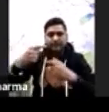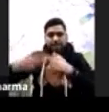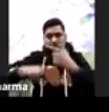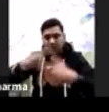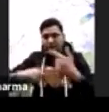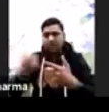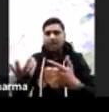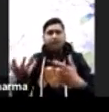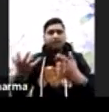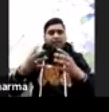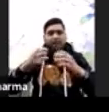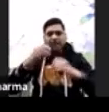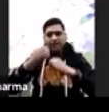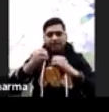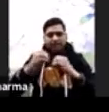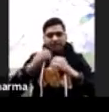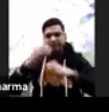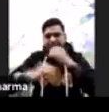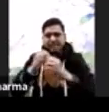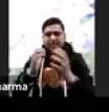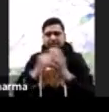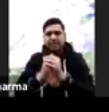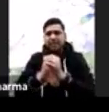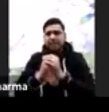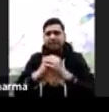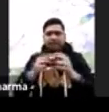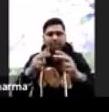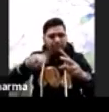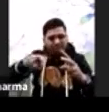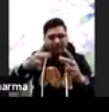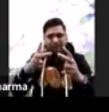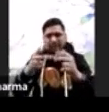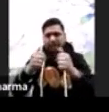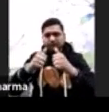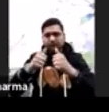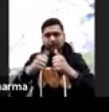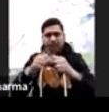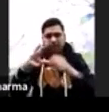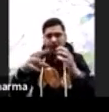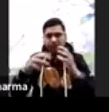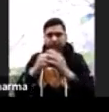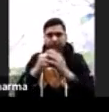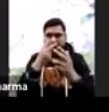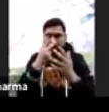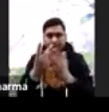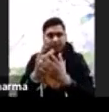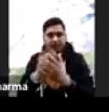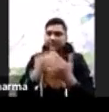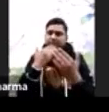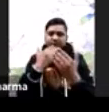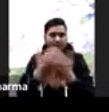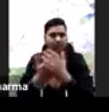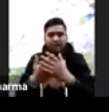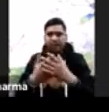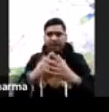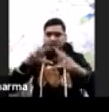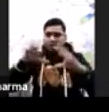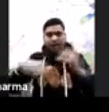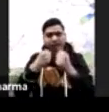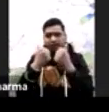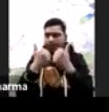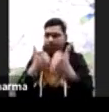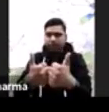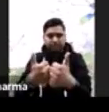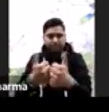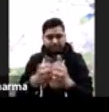but when we see it meaningfully applied to society, it's a different kind of delight. So congratulations, all the best, and thank you